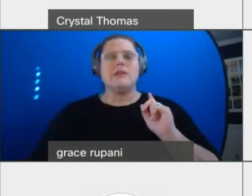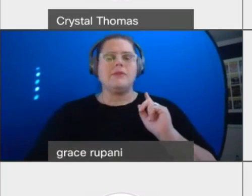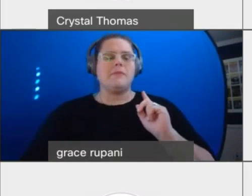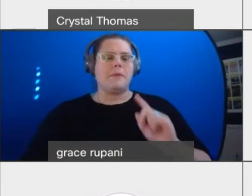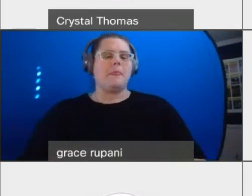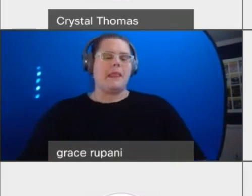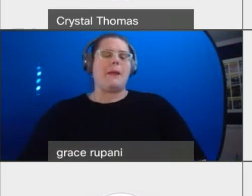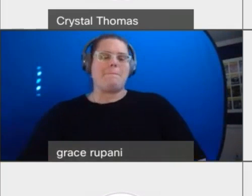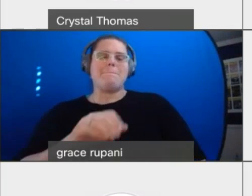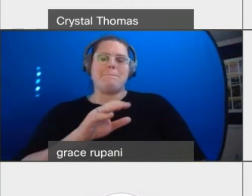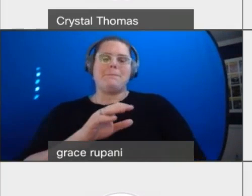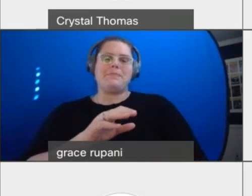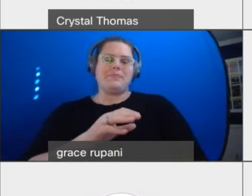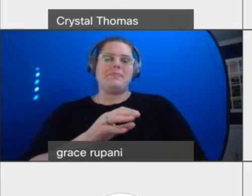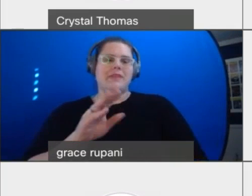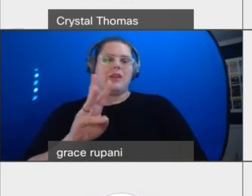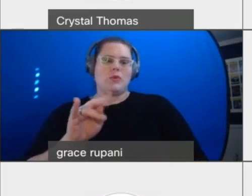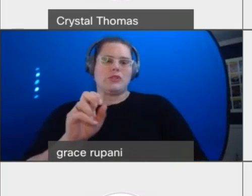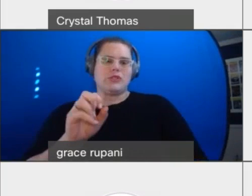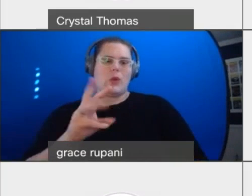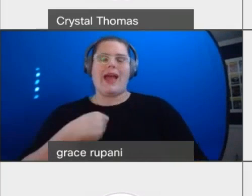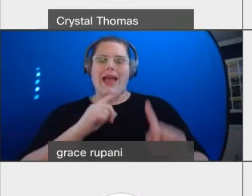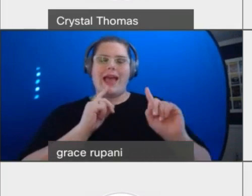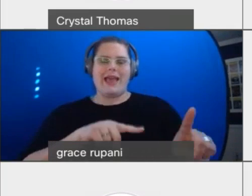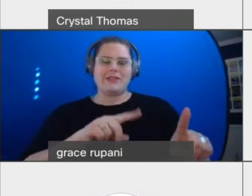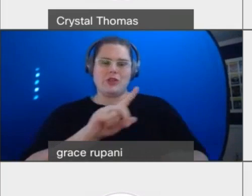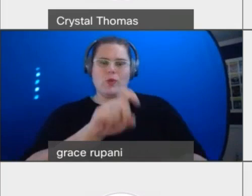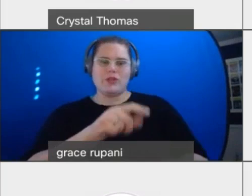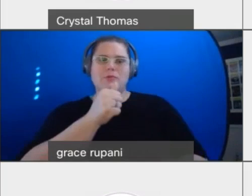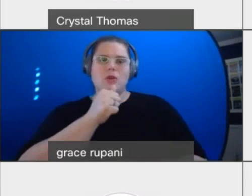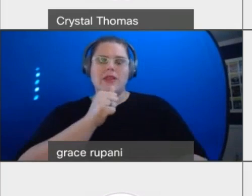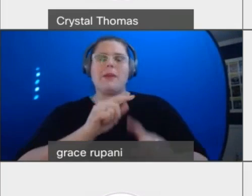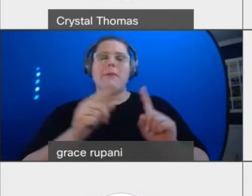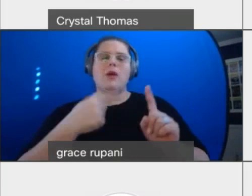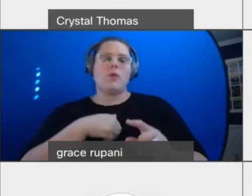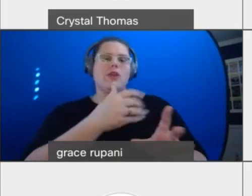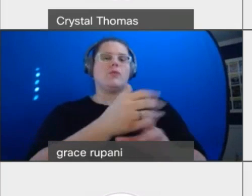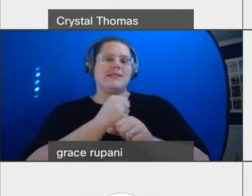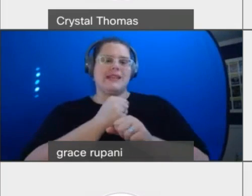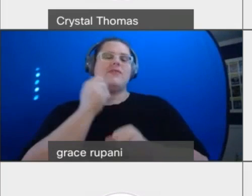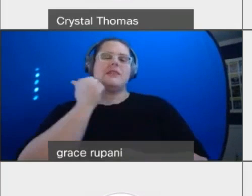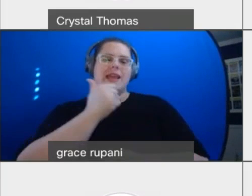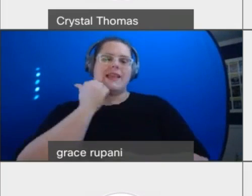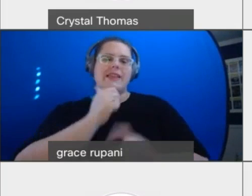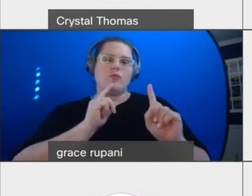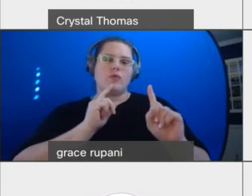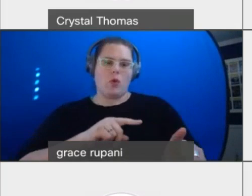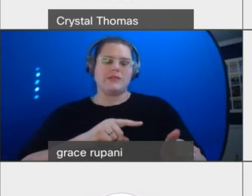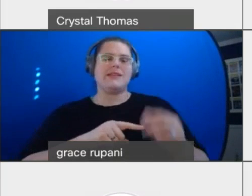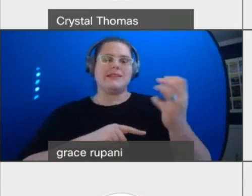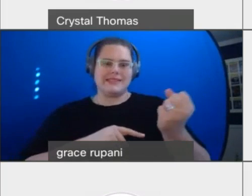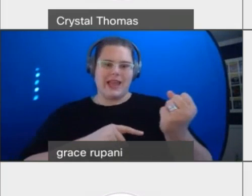may benefit others to know that DDS gets daily reports to include Saturday and Sunday of CRISP